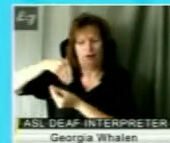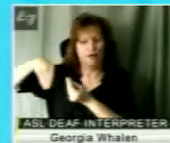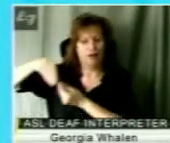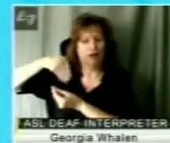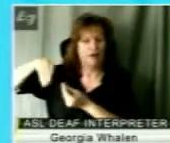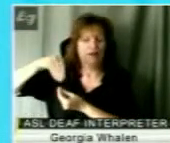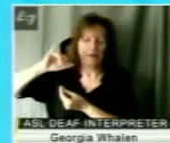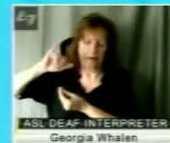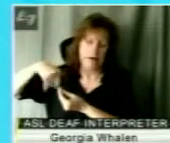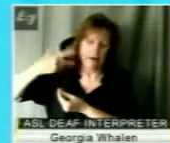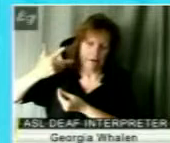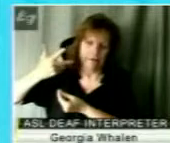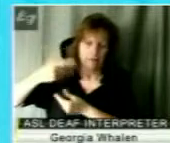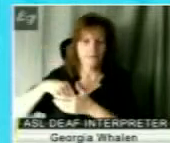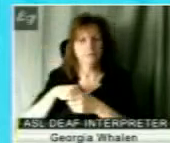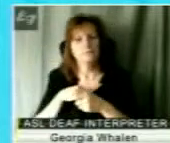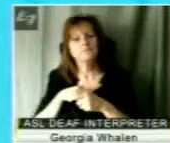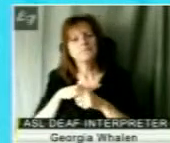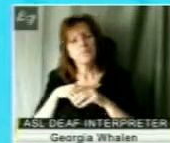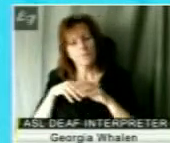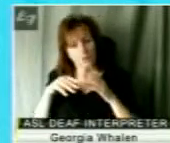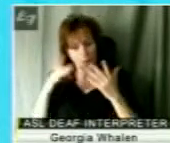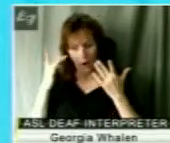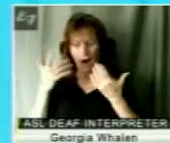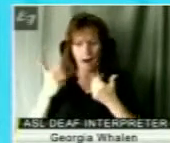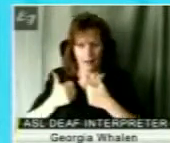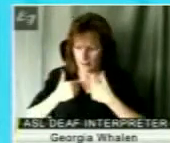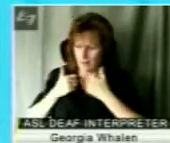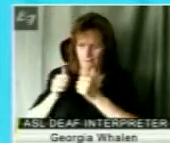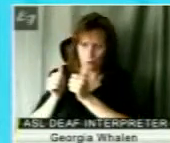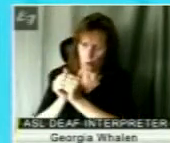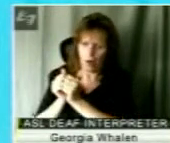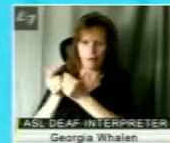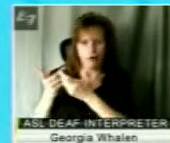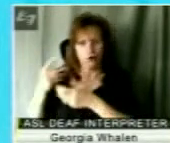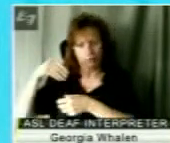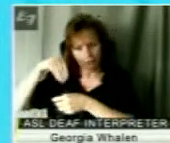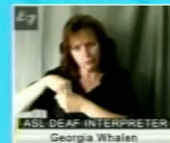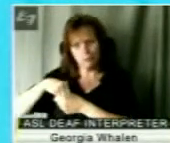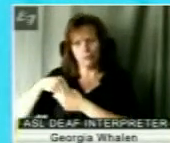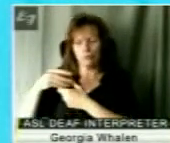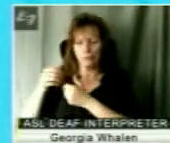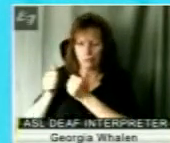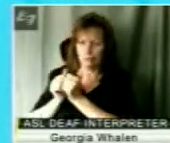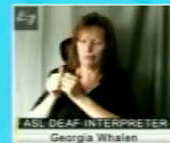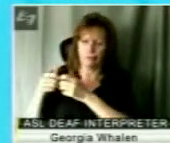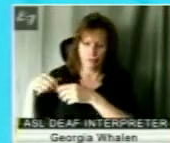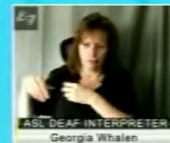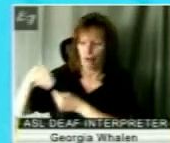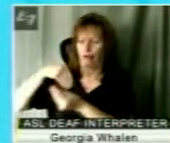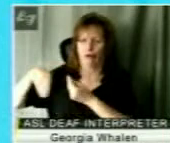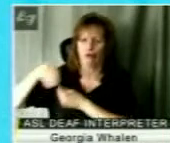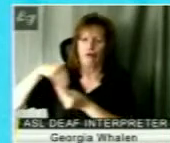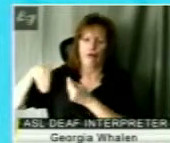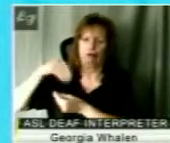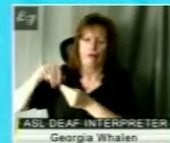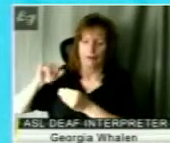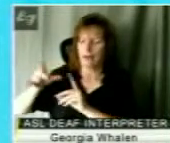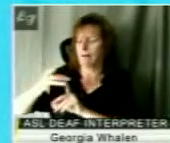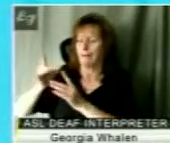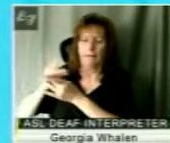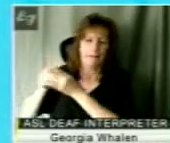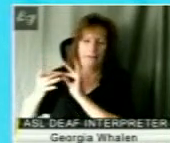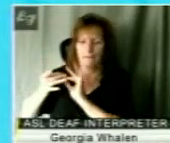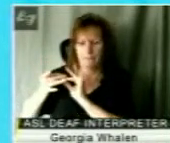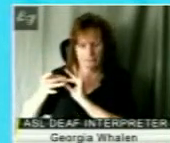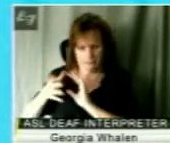when it's got, you know, frequent long contact between people. That's when it spreads easily if you don't have any other